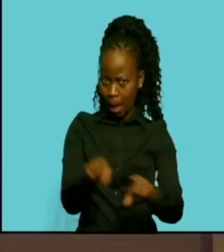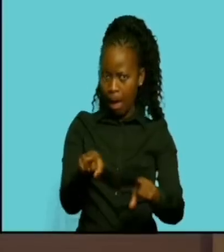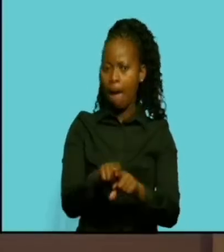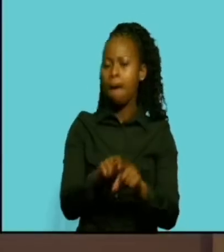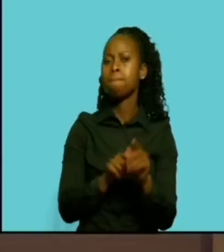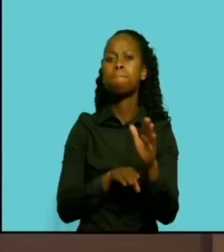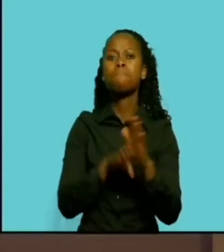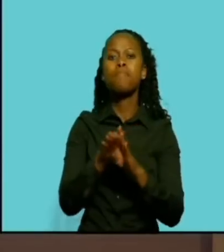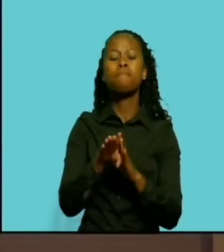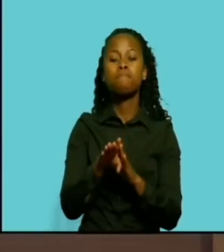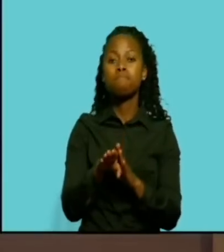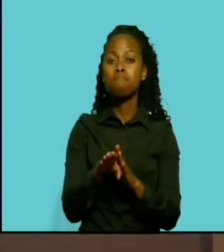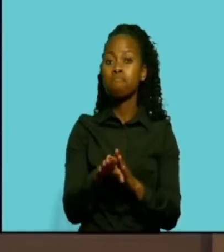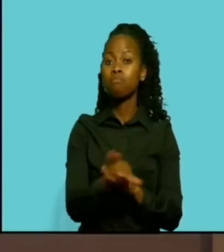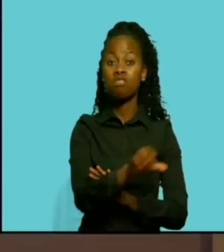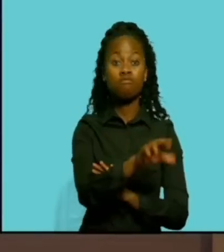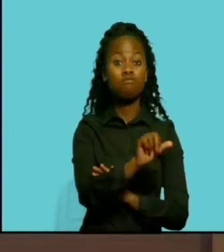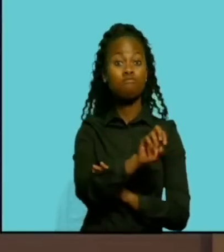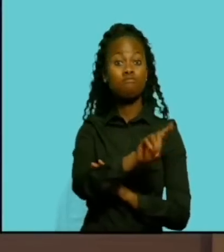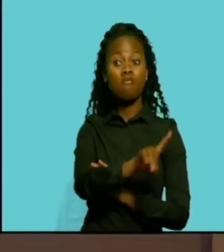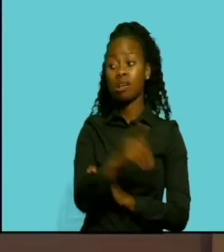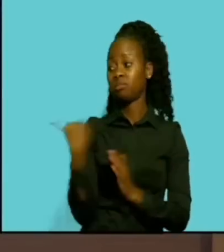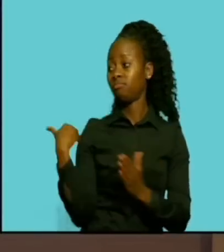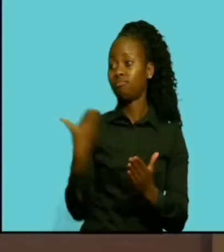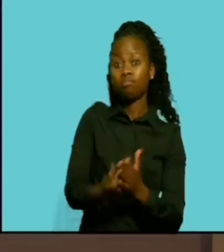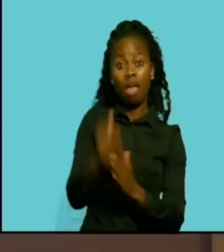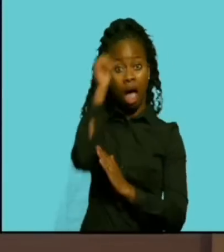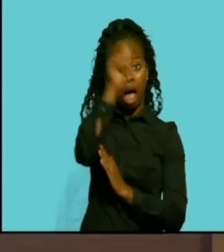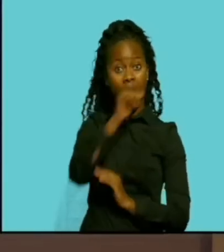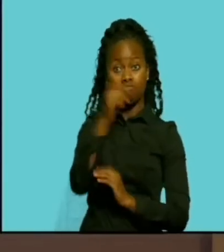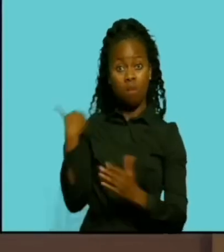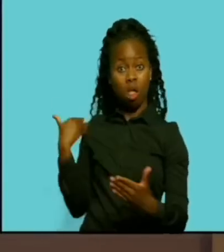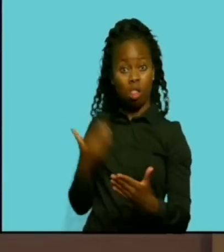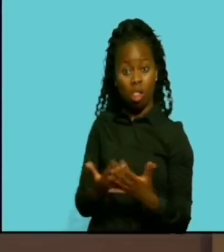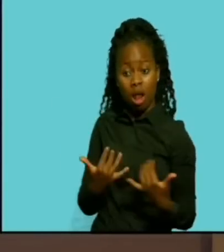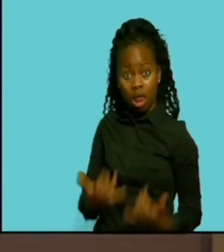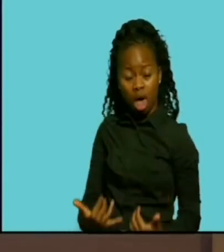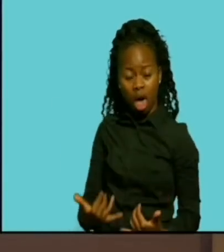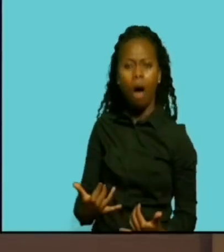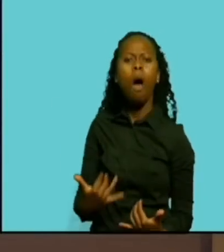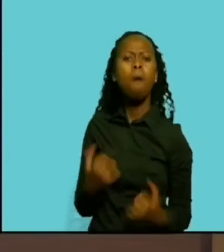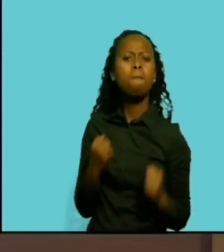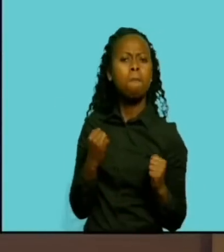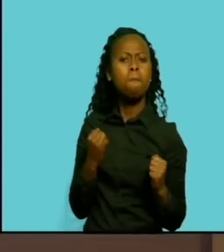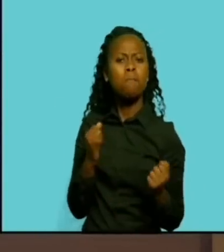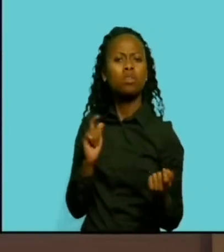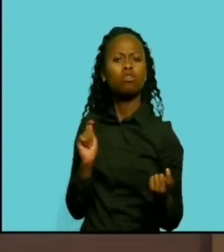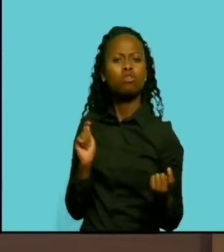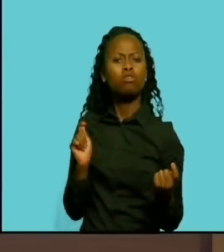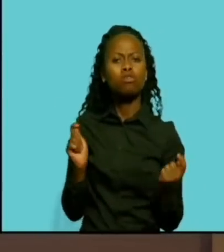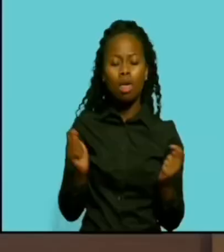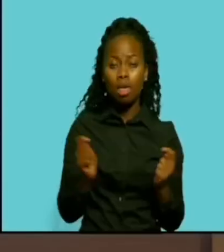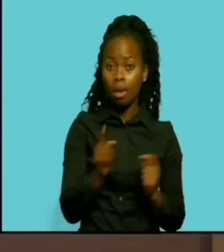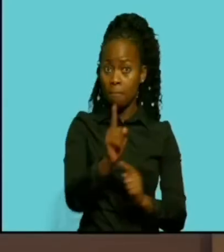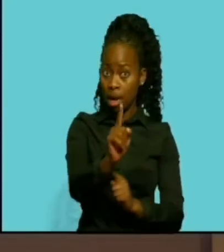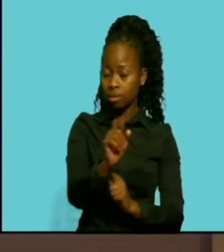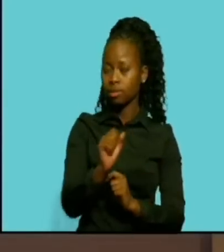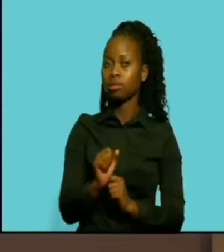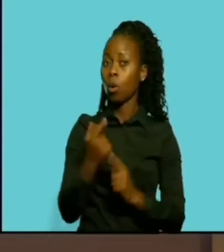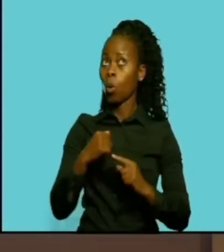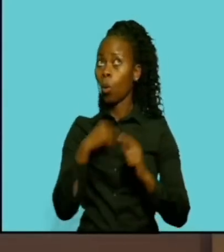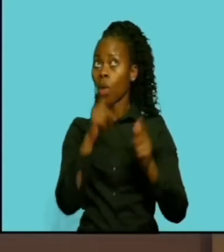since depreciated strongly from April due to the start of policy normalization in major economies and